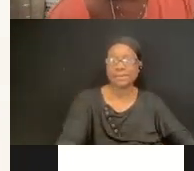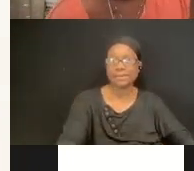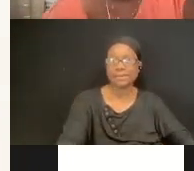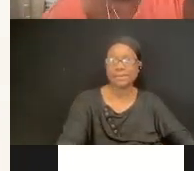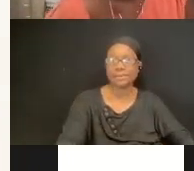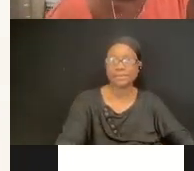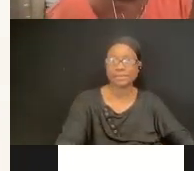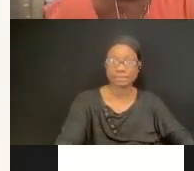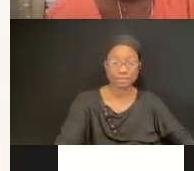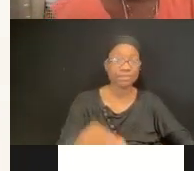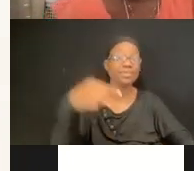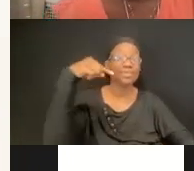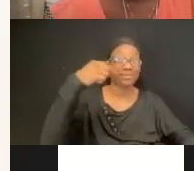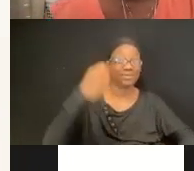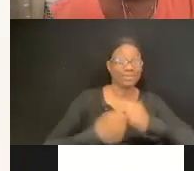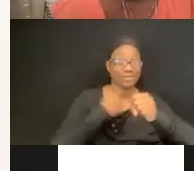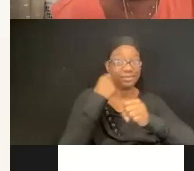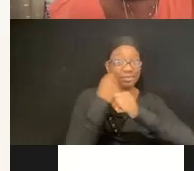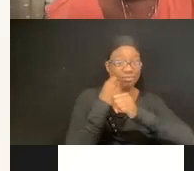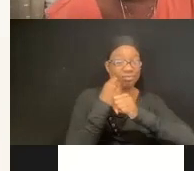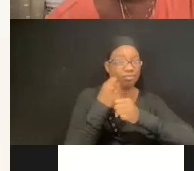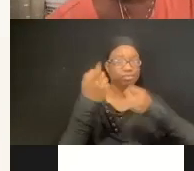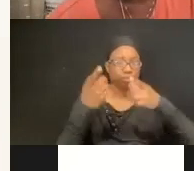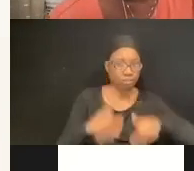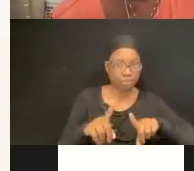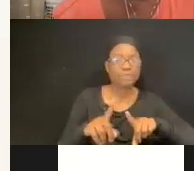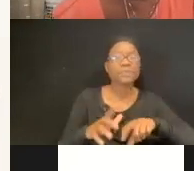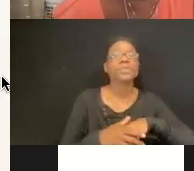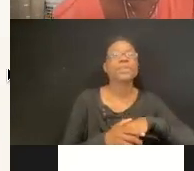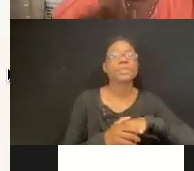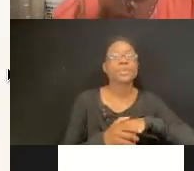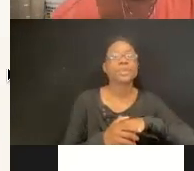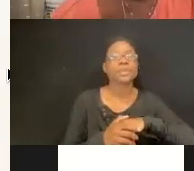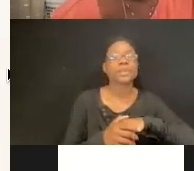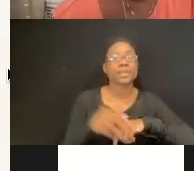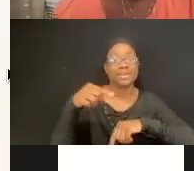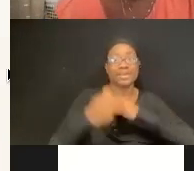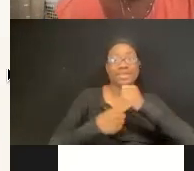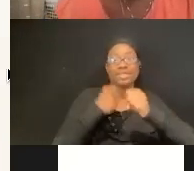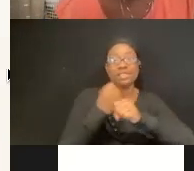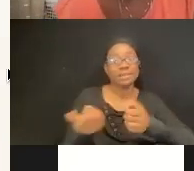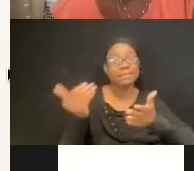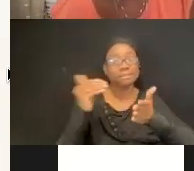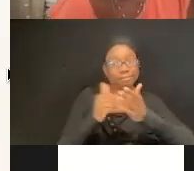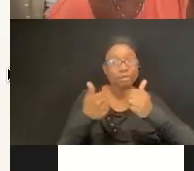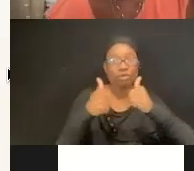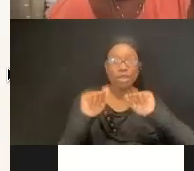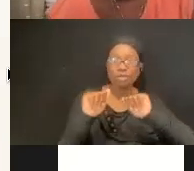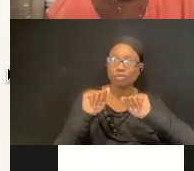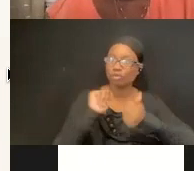So this year, moving forward to this year, we were, again, trying to respond to violence